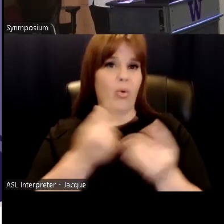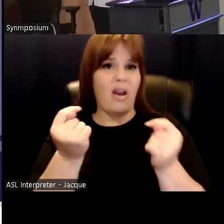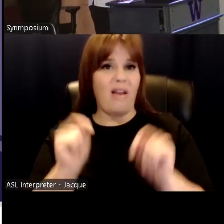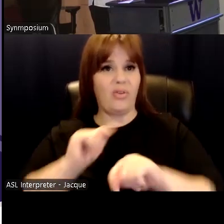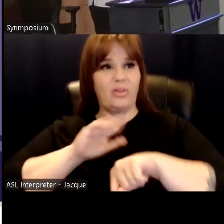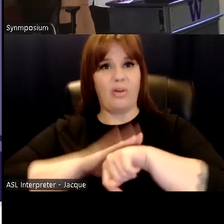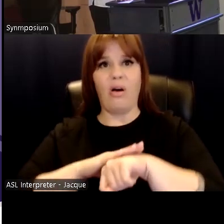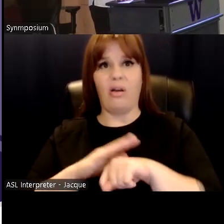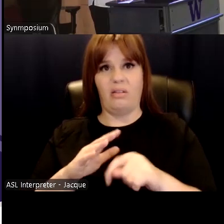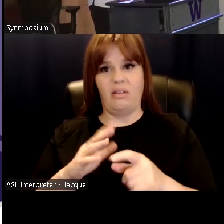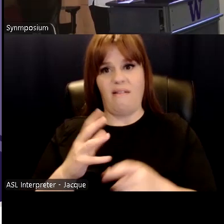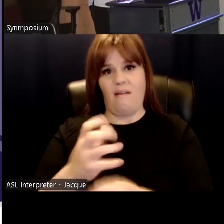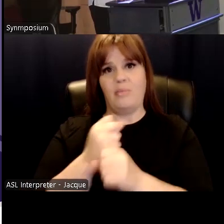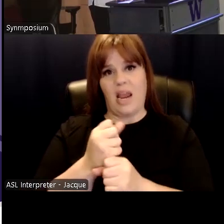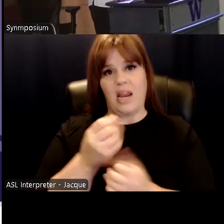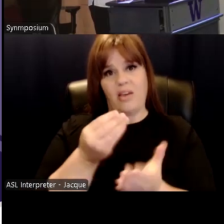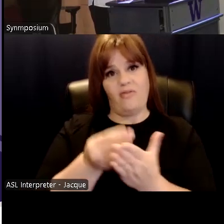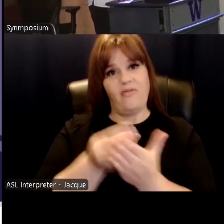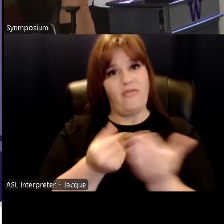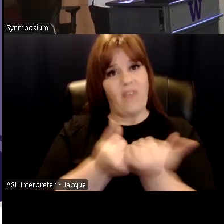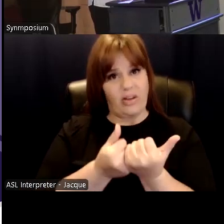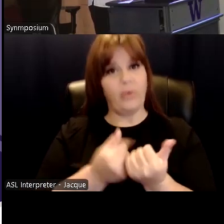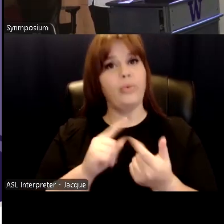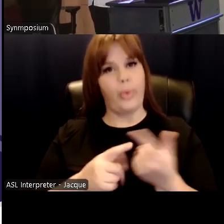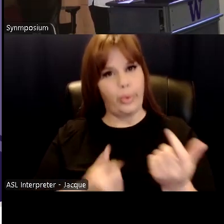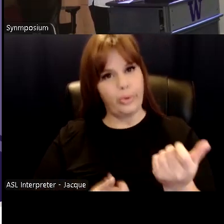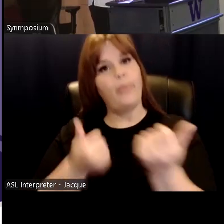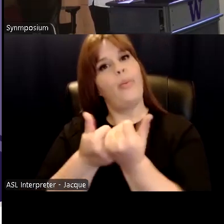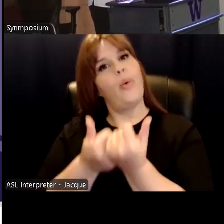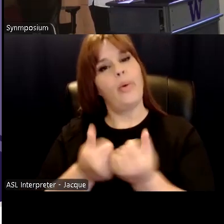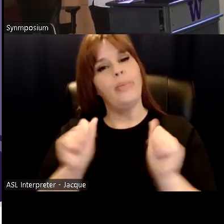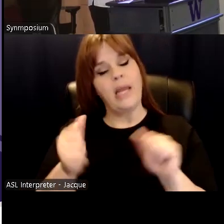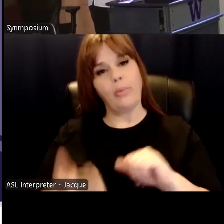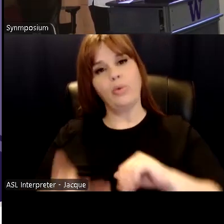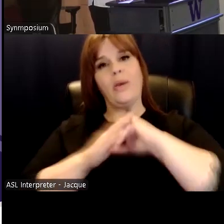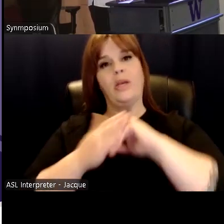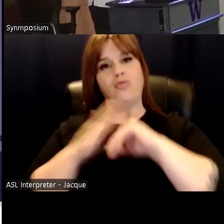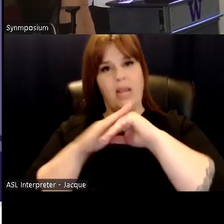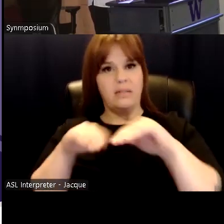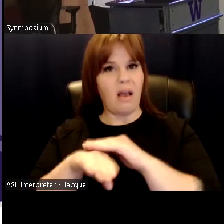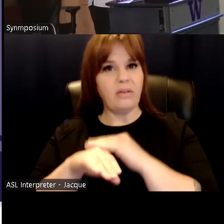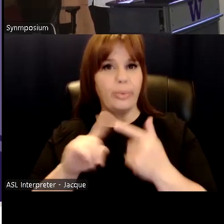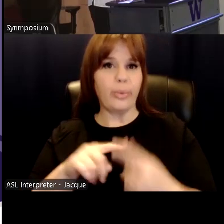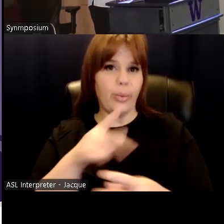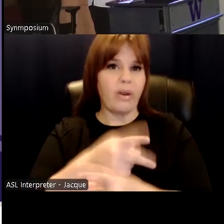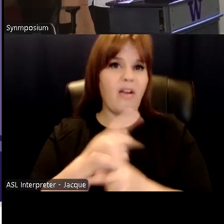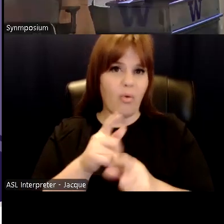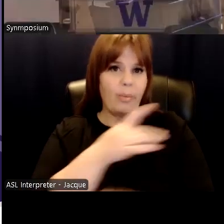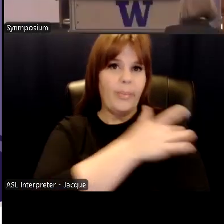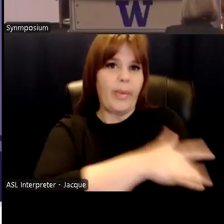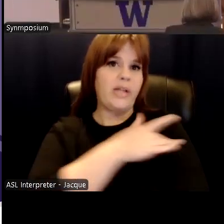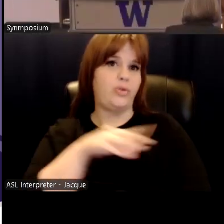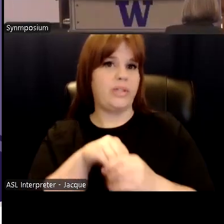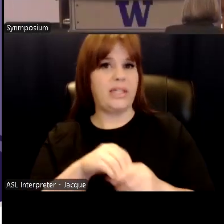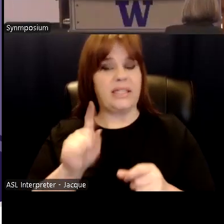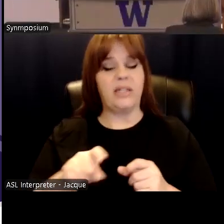on obtaining funding to support increasing access to care for those patients in need.